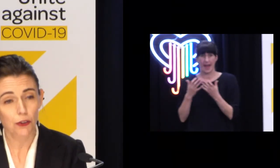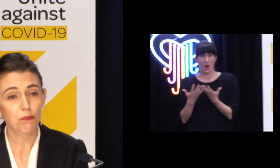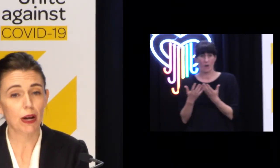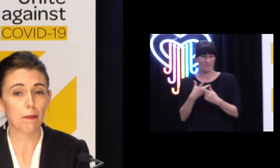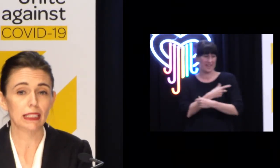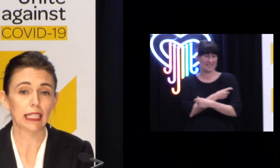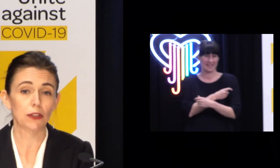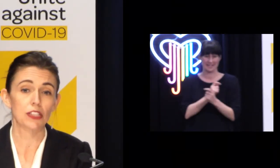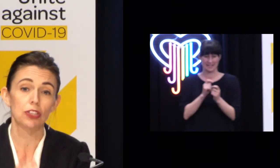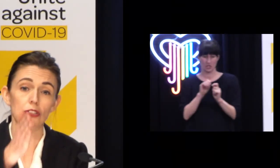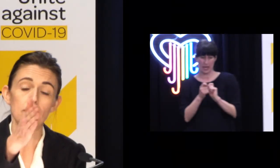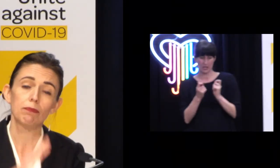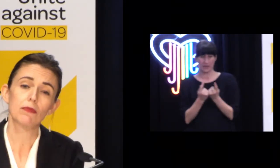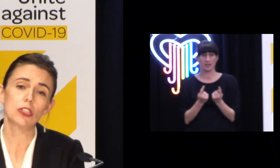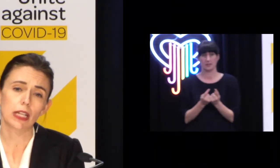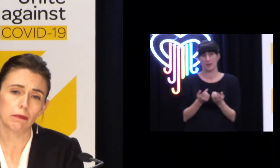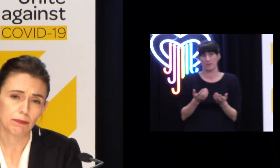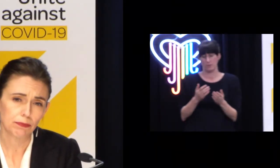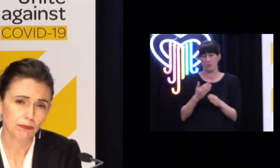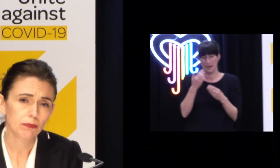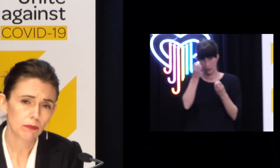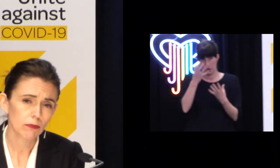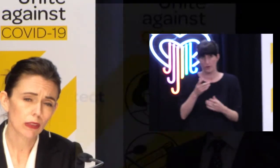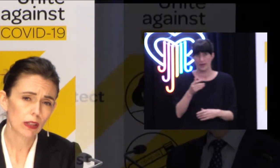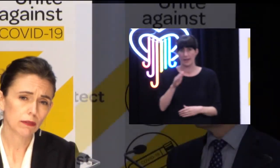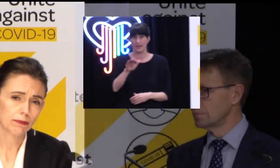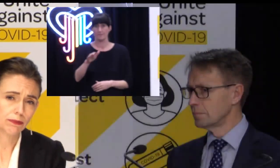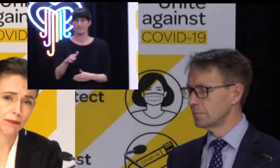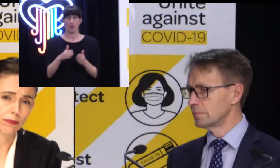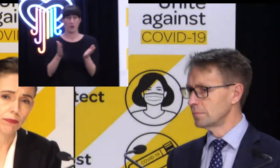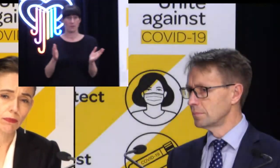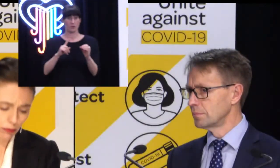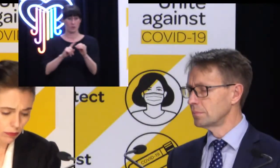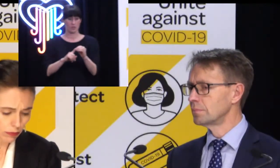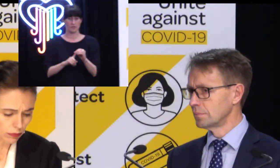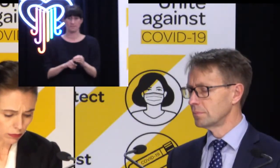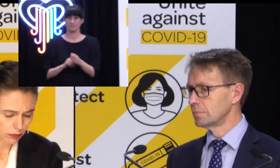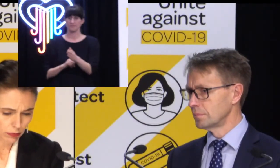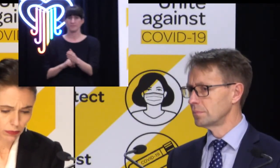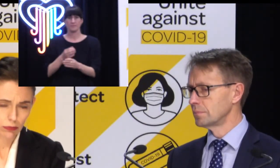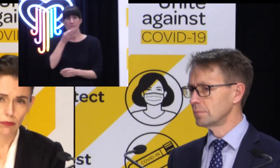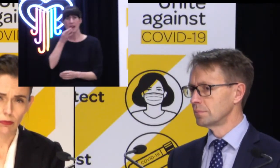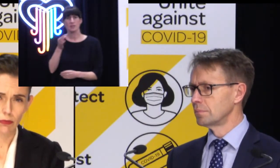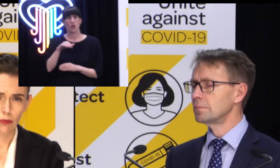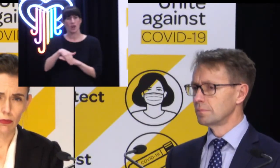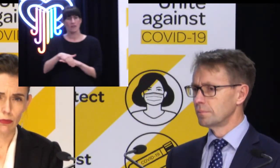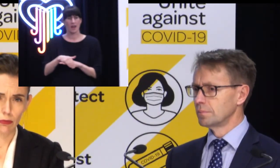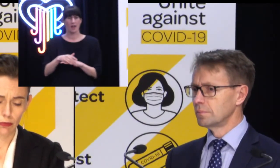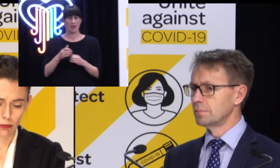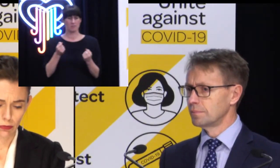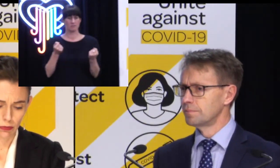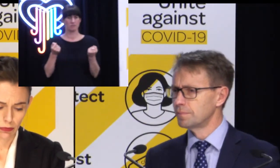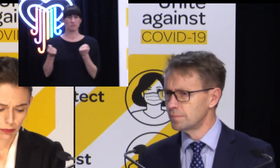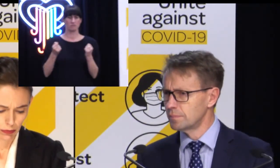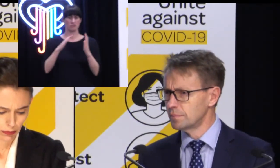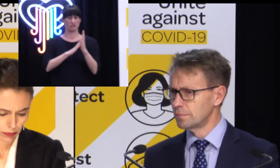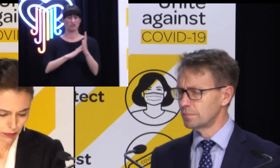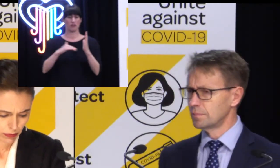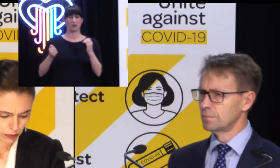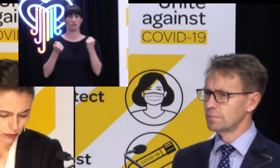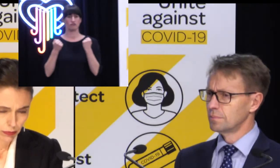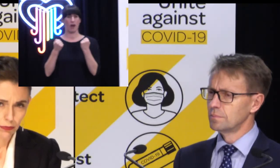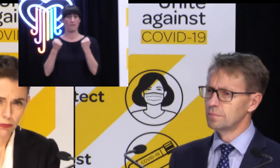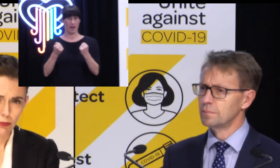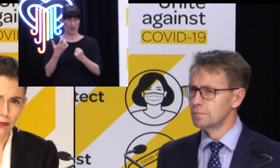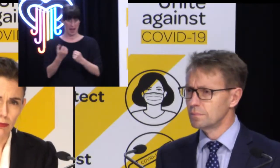now, though, we're happy to take questions. Prime Minister, can we get some more details about the truck driver who crossed the border? Was it north or south? How many places of interest they went to, and